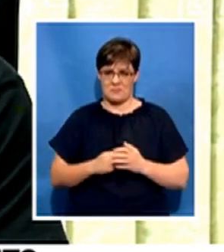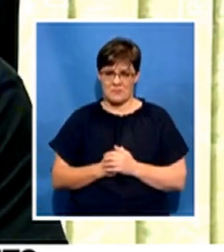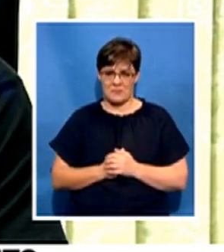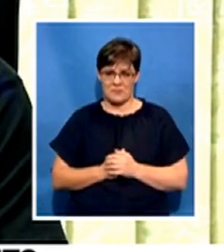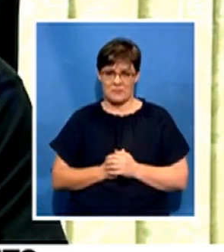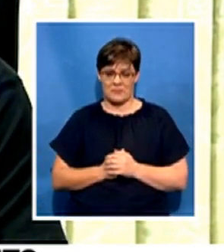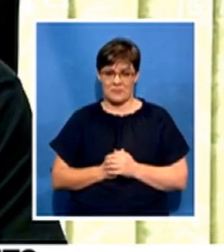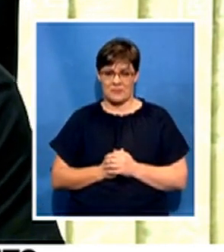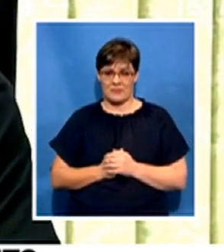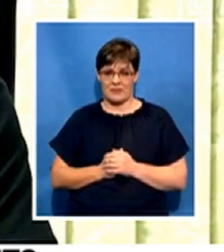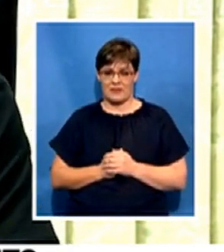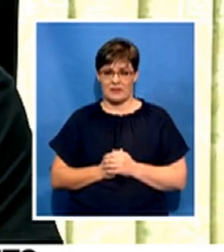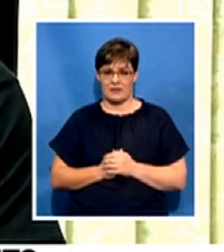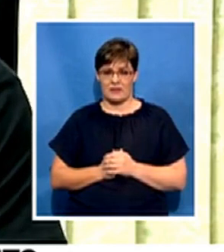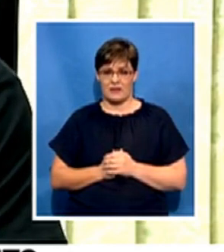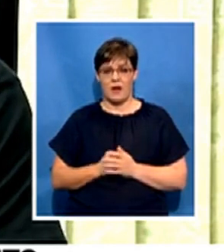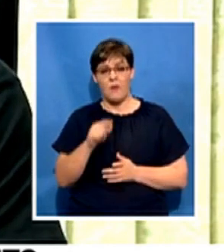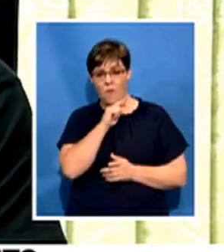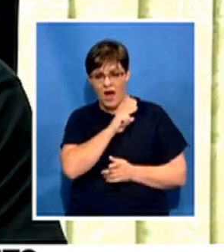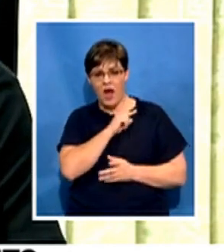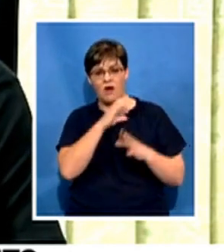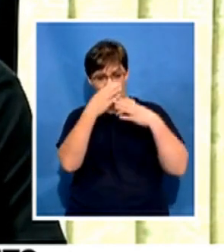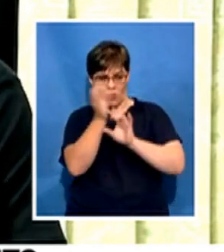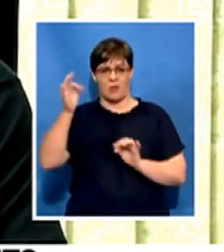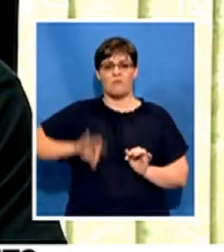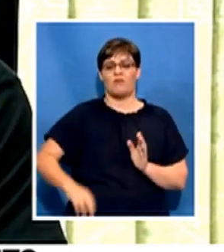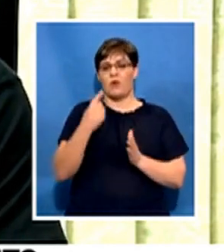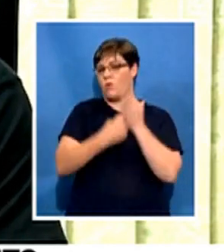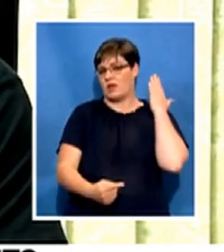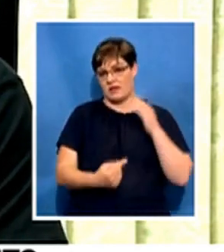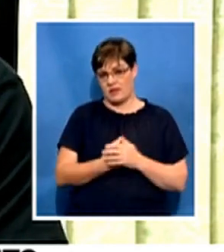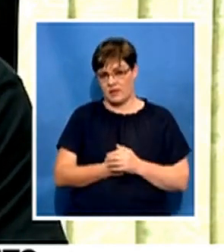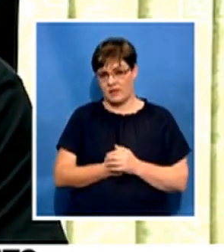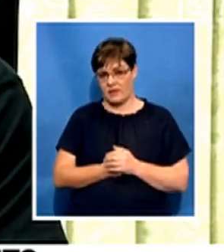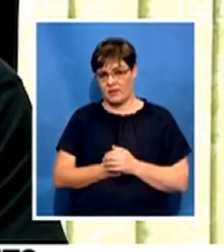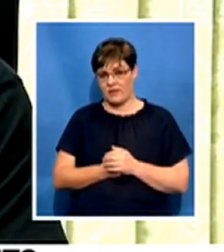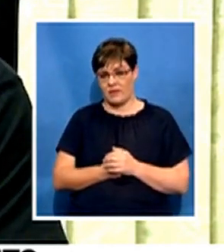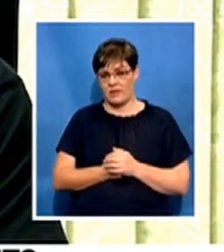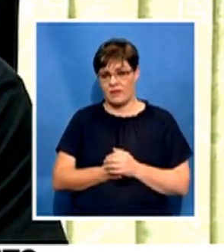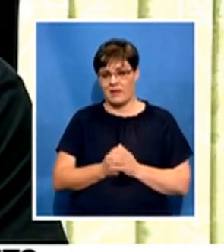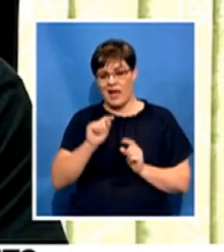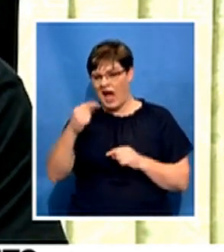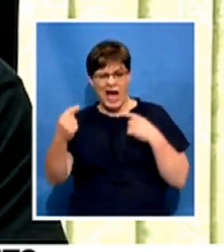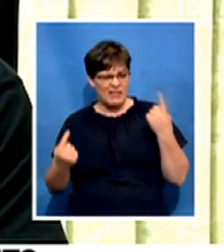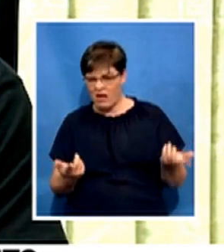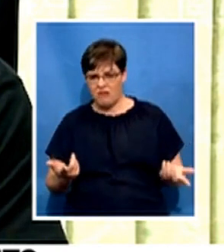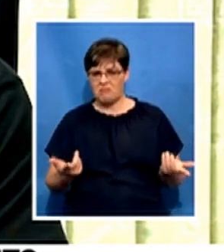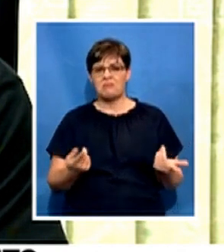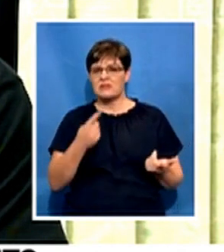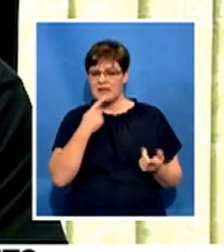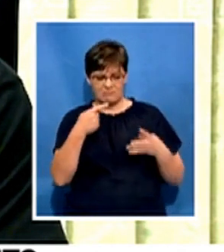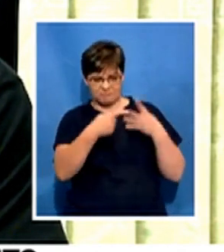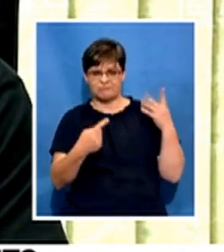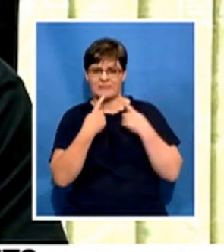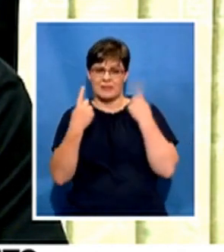focus only on profit. But so the rest of the things we are saying in the statement describe exactly the attitude